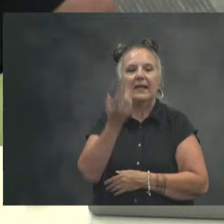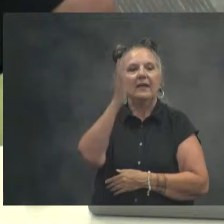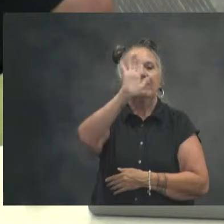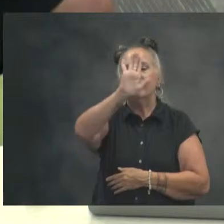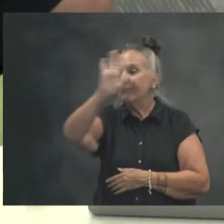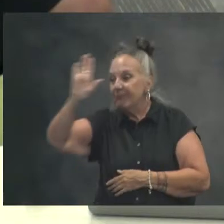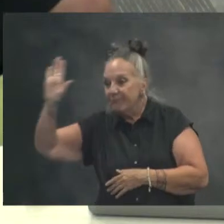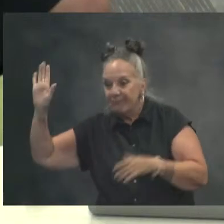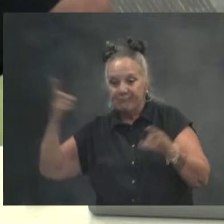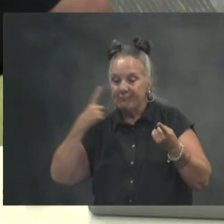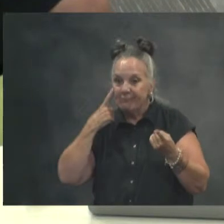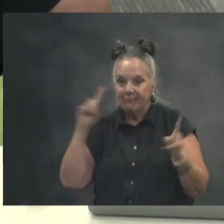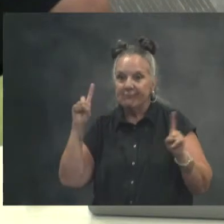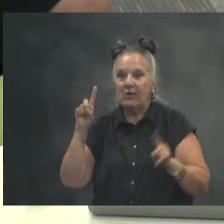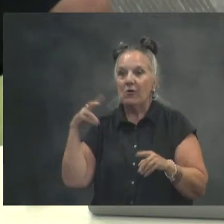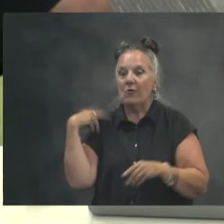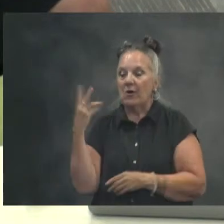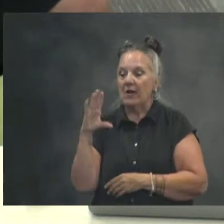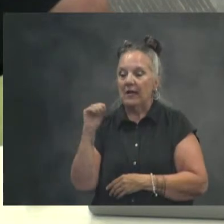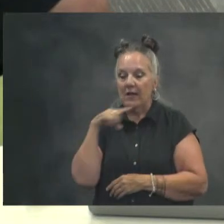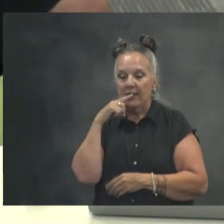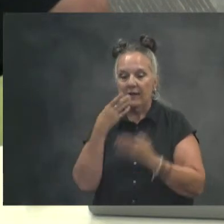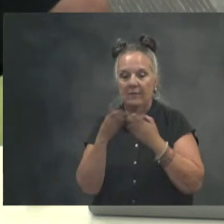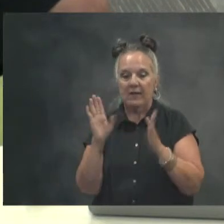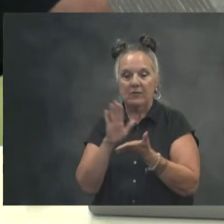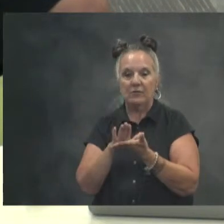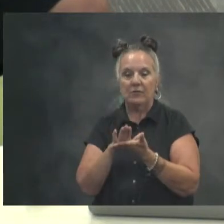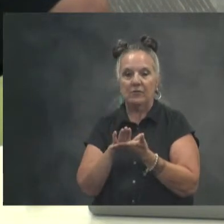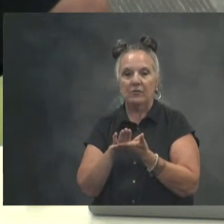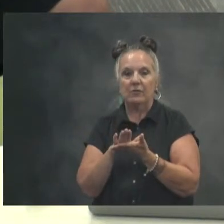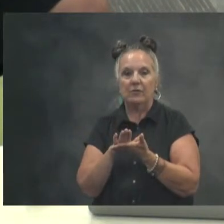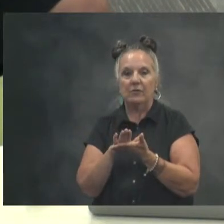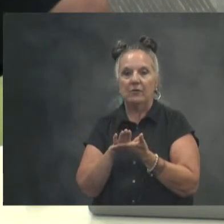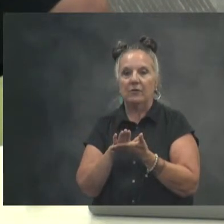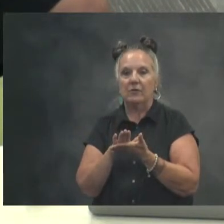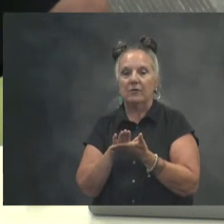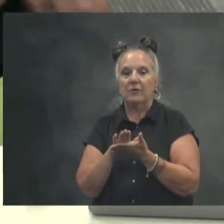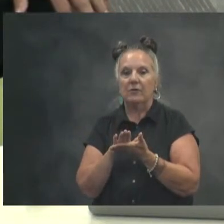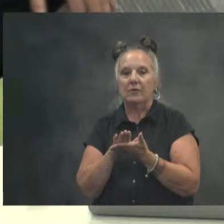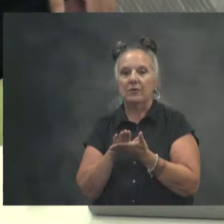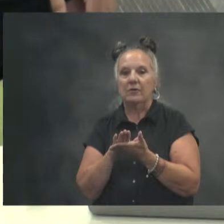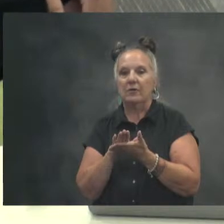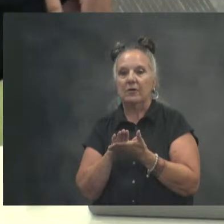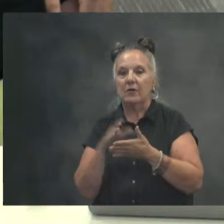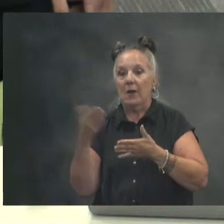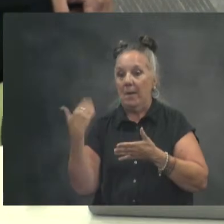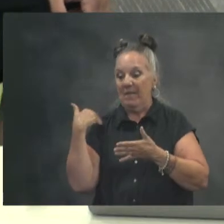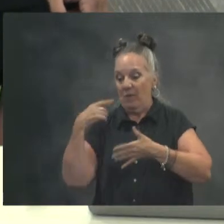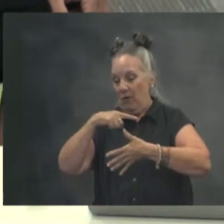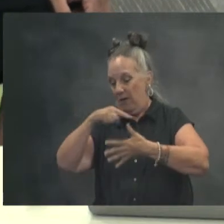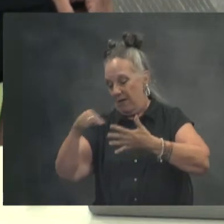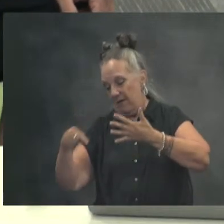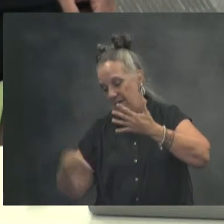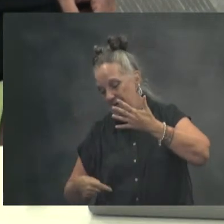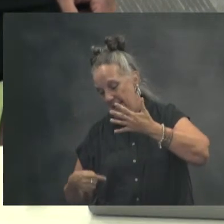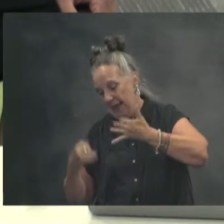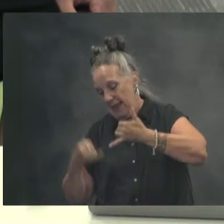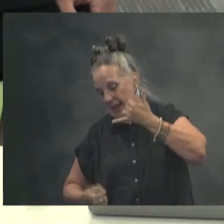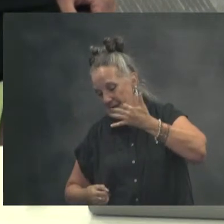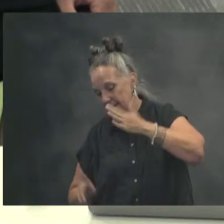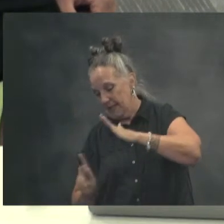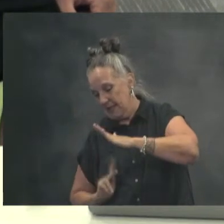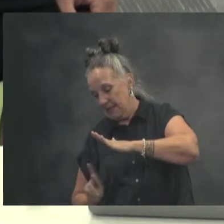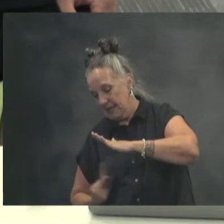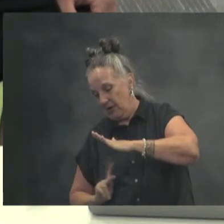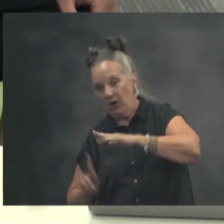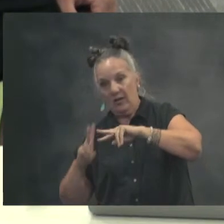for everybody in the Washington County Public Schools. From being ranked nearly last in the state's kindergarten